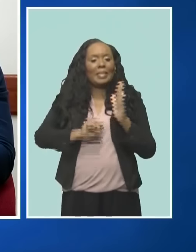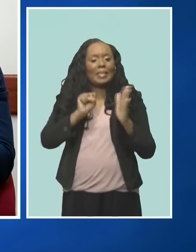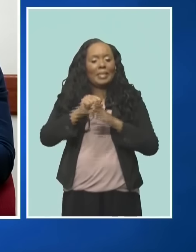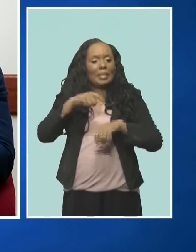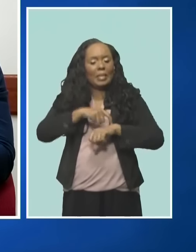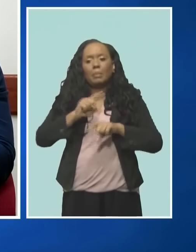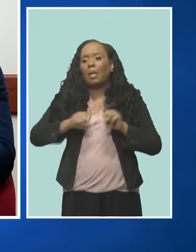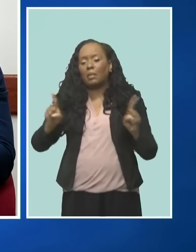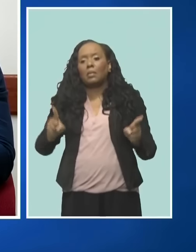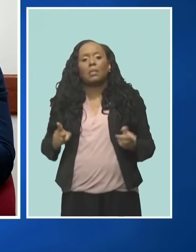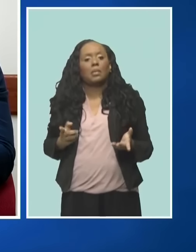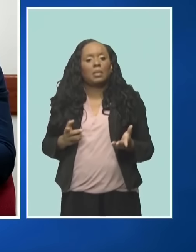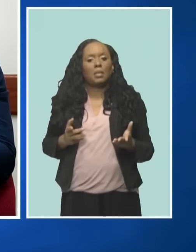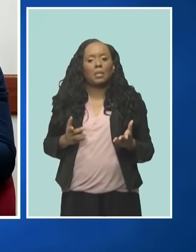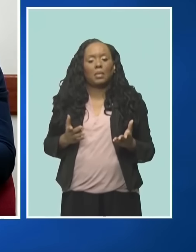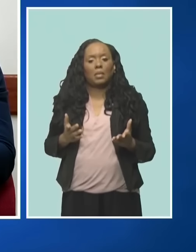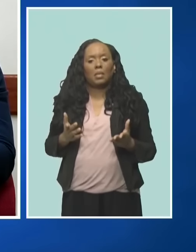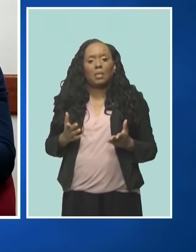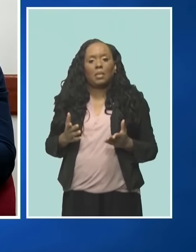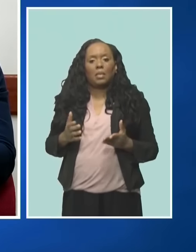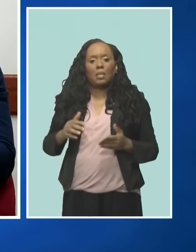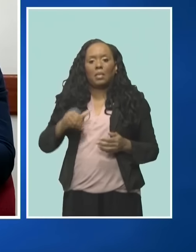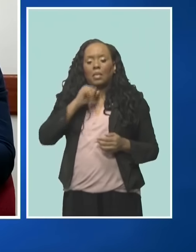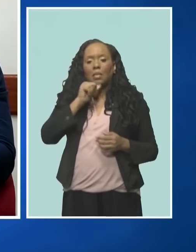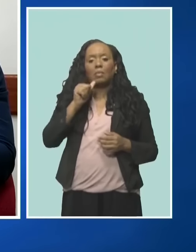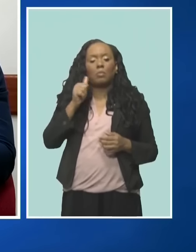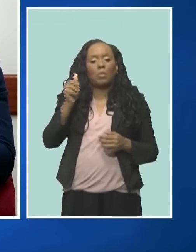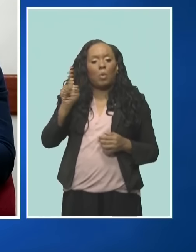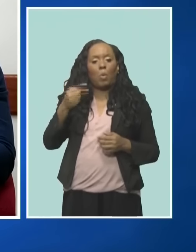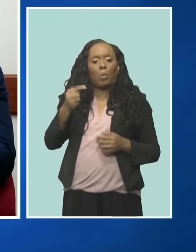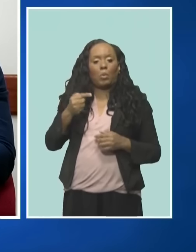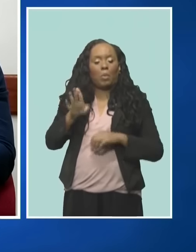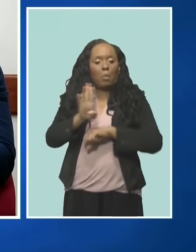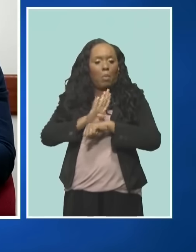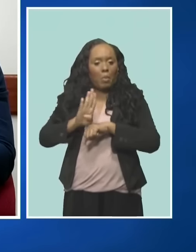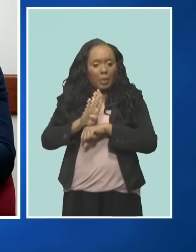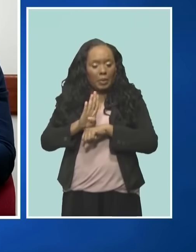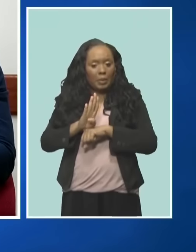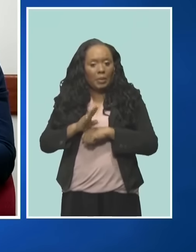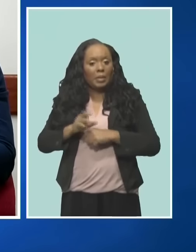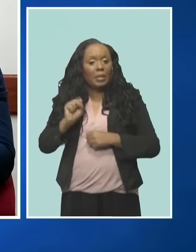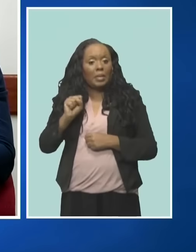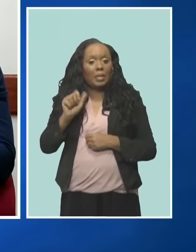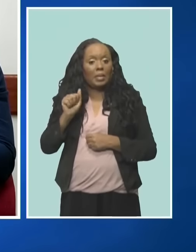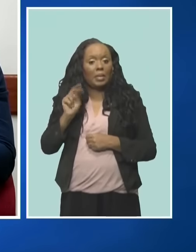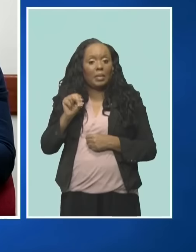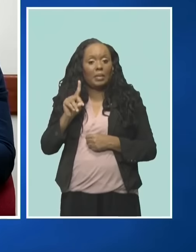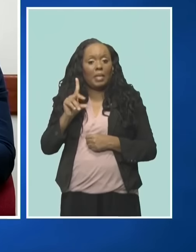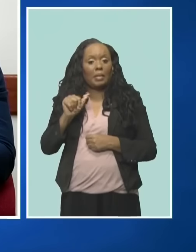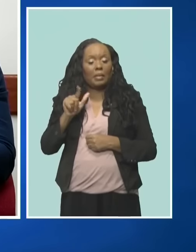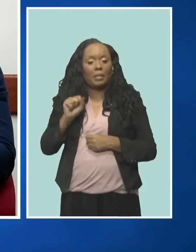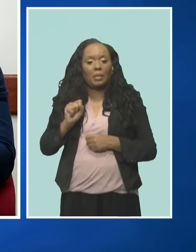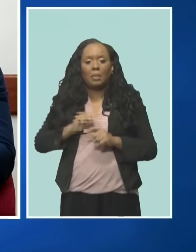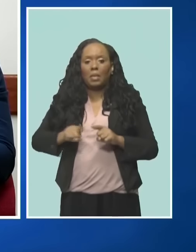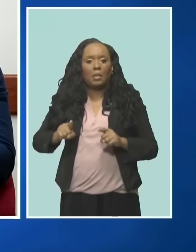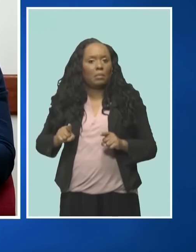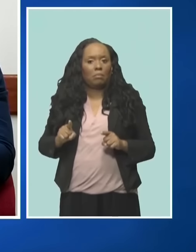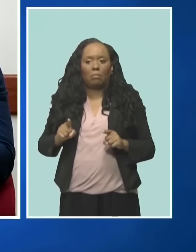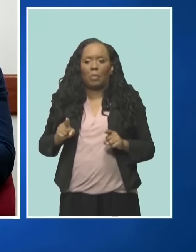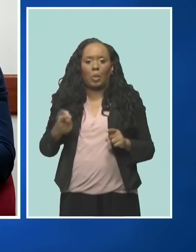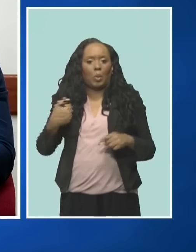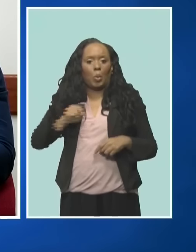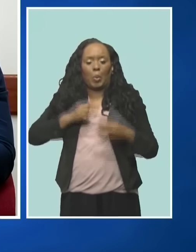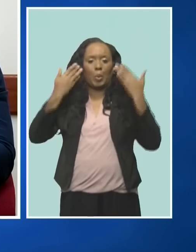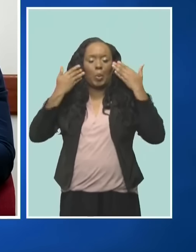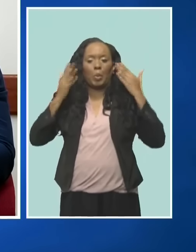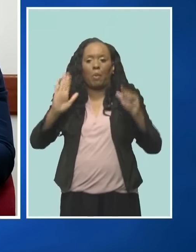notified on is that it's not only targeted towards Barbados. However, we've not been given the full explanation in terms of what is going on